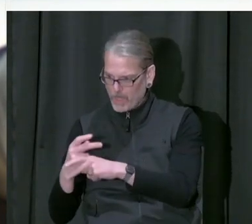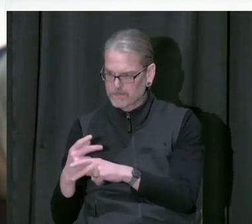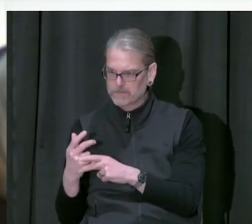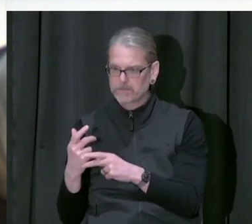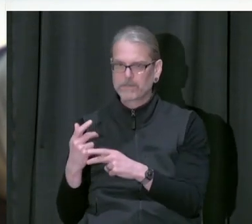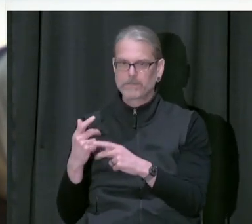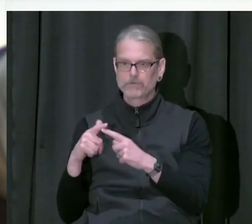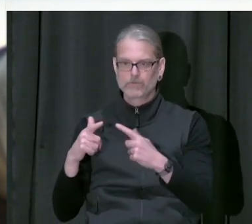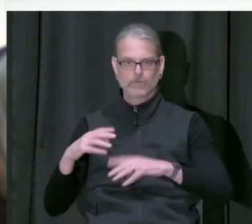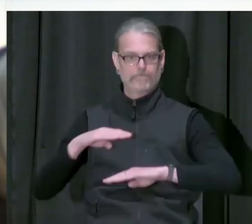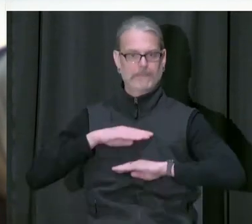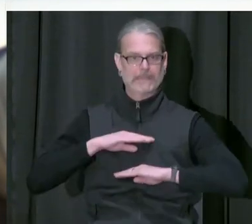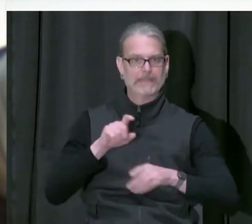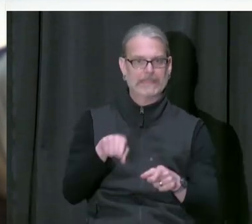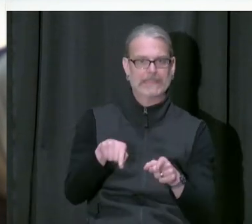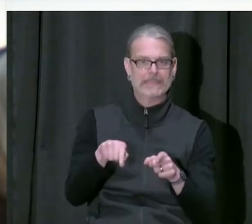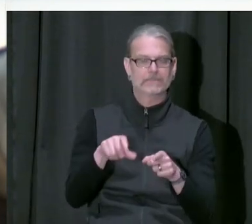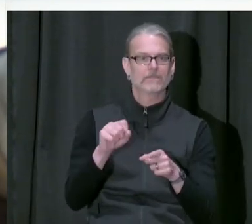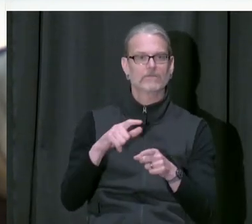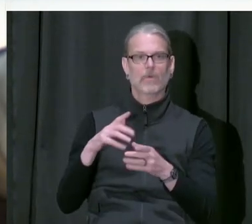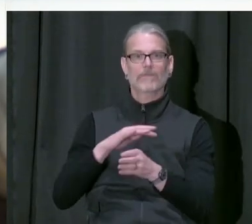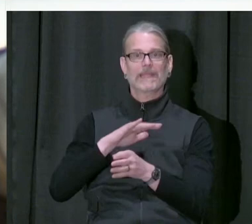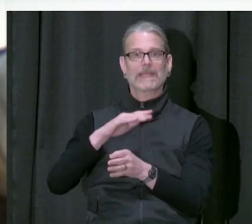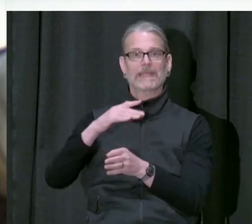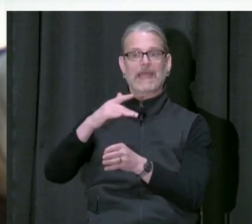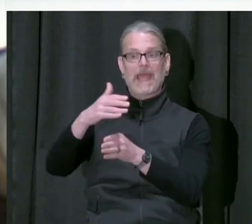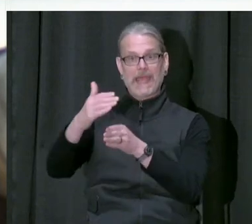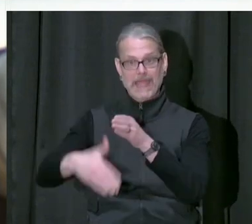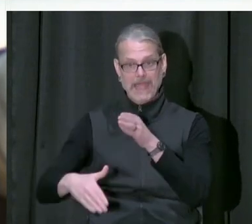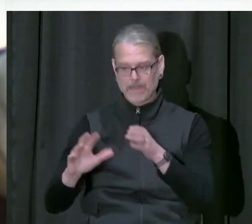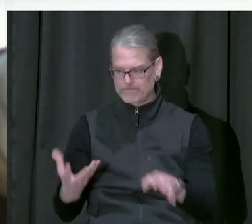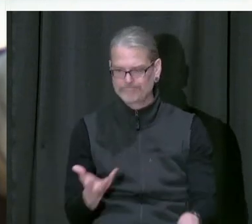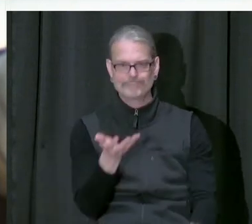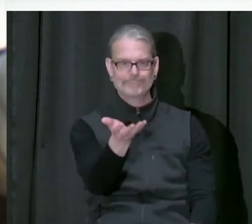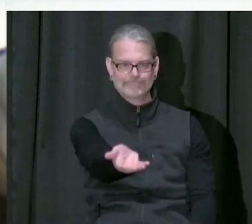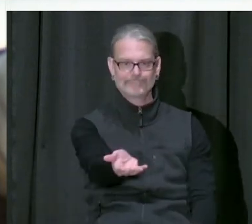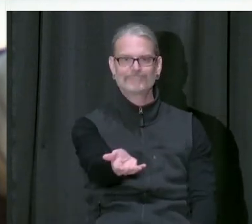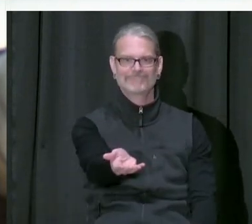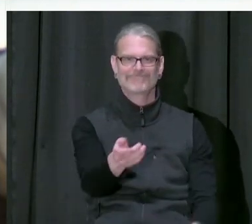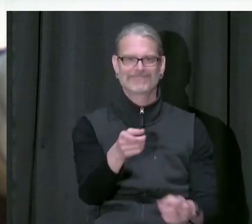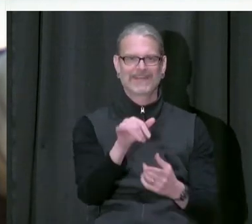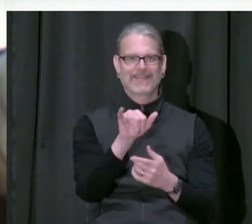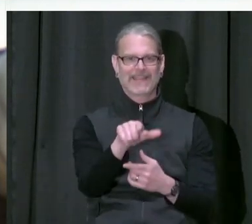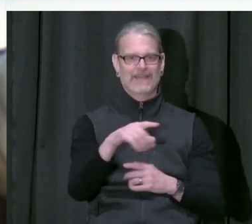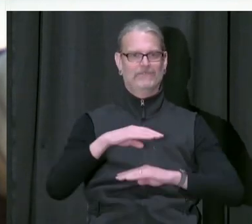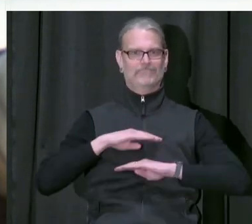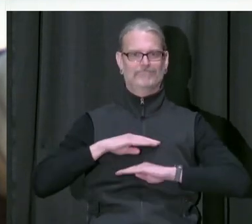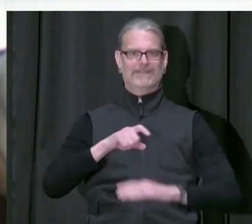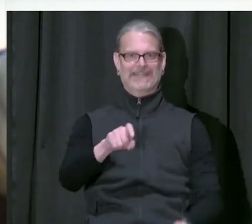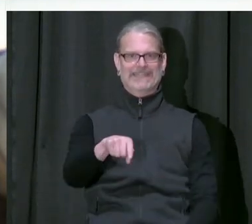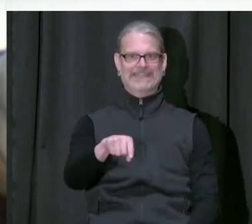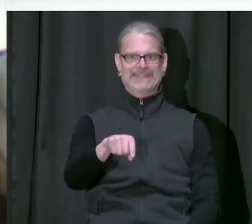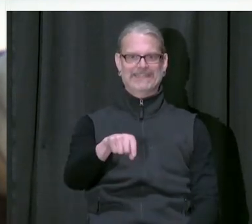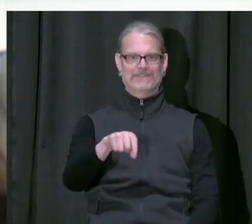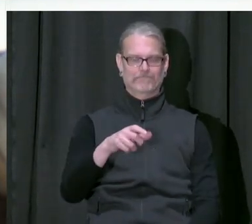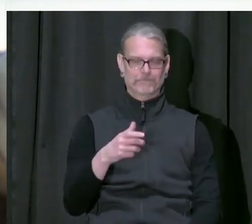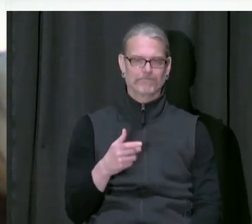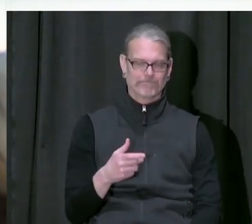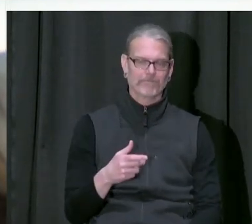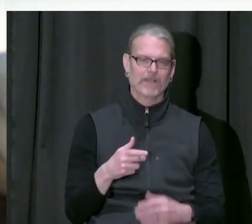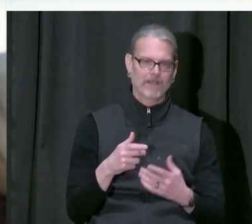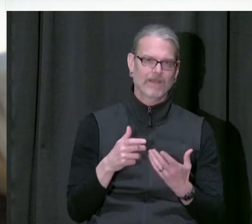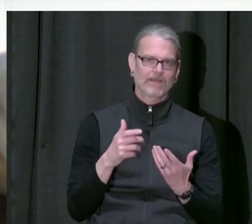those needs, so that the end product, the end experience is really addressing their needs and providing customers a